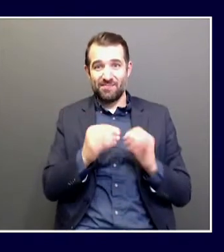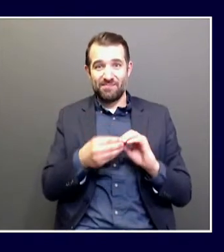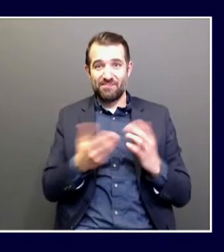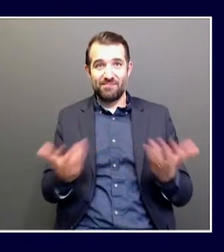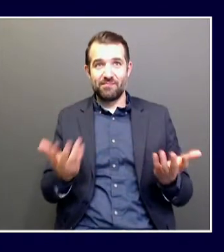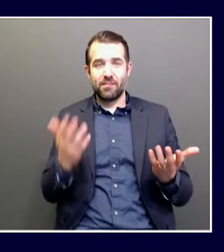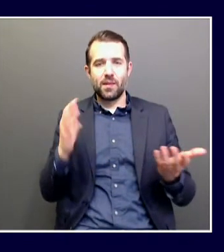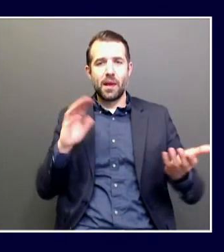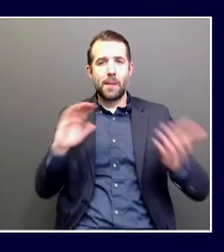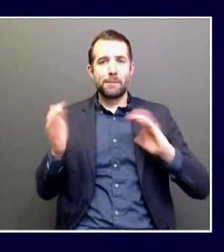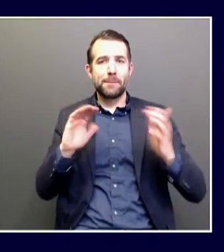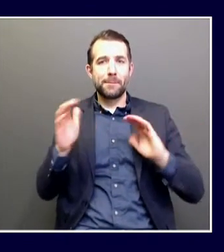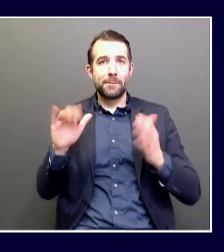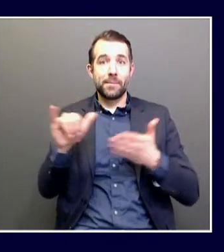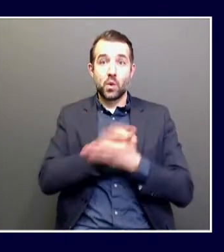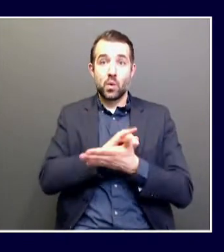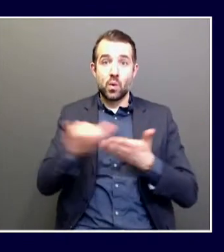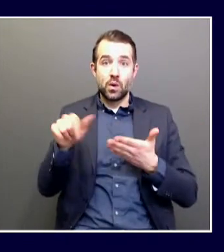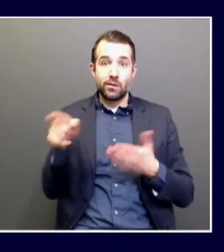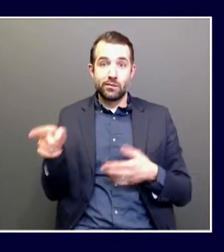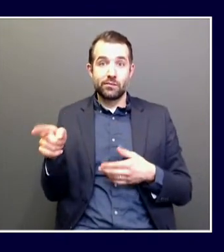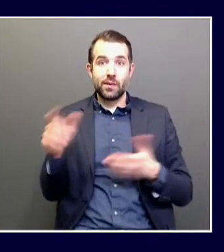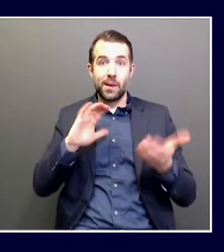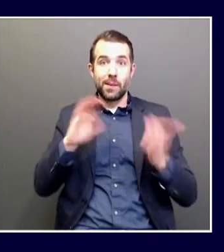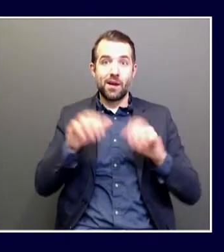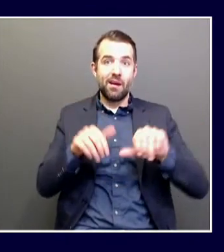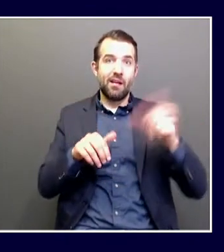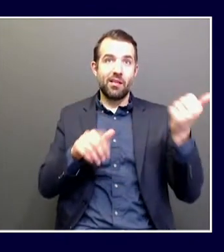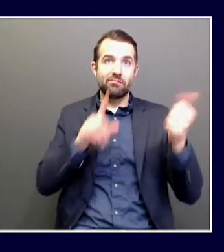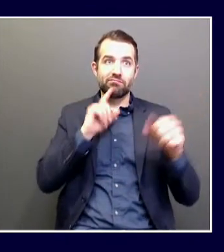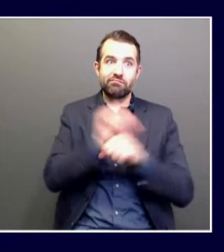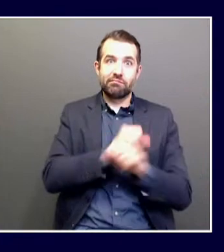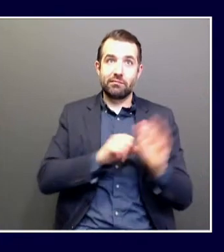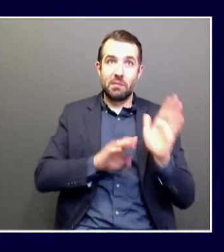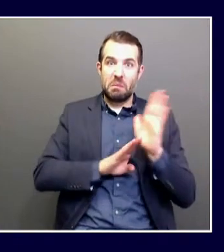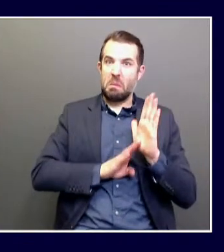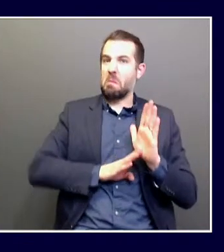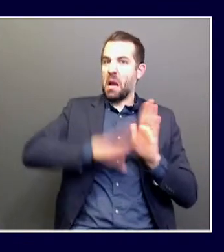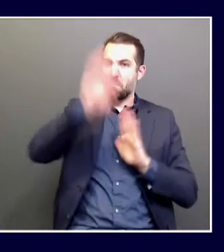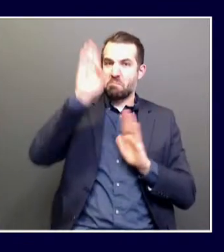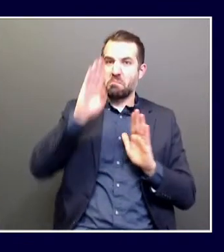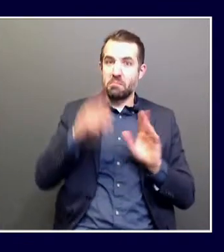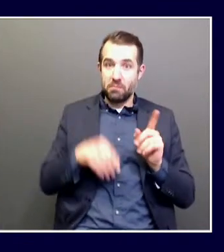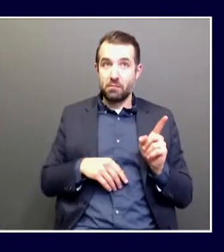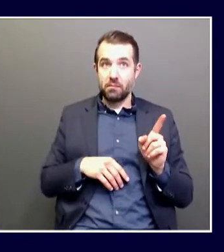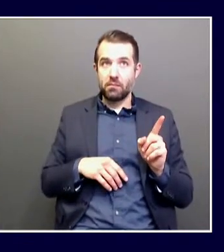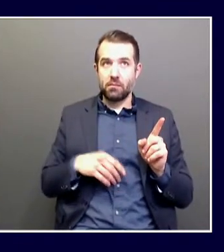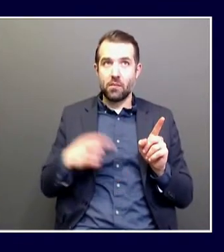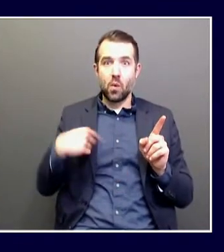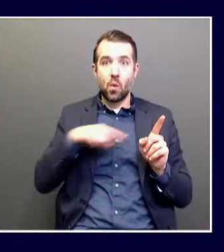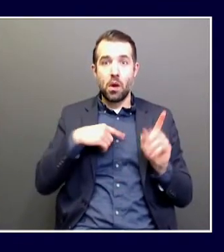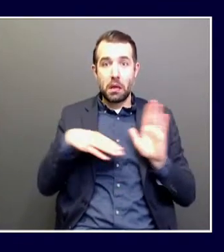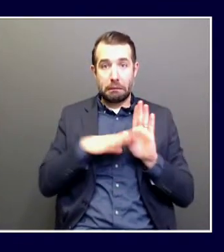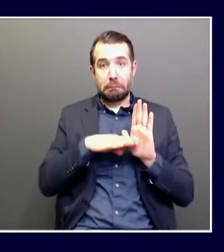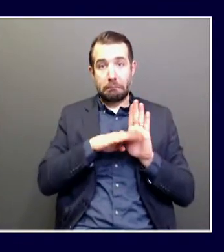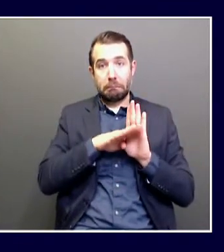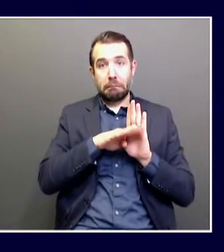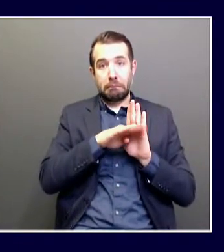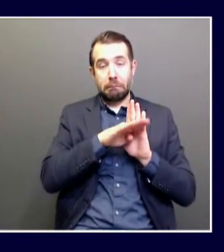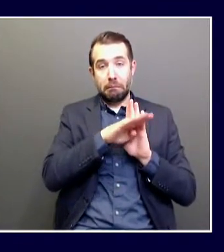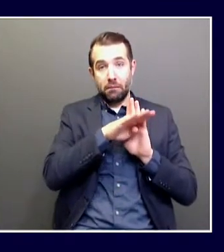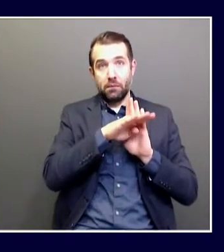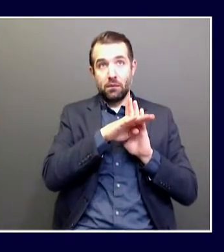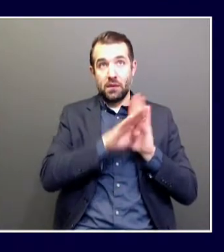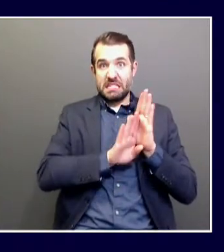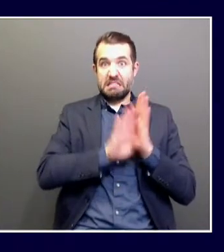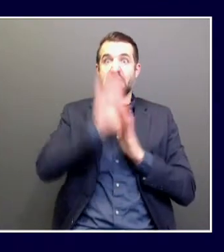lot of places that are seeing literal, vertical increases in cases. Are we expecting that we might be seeing something like that very